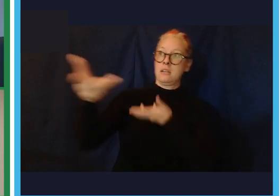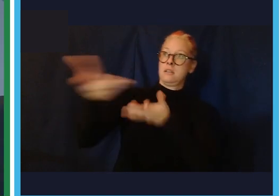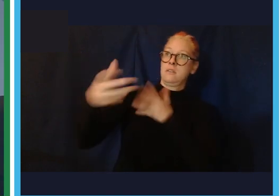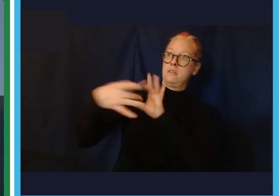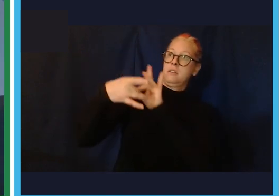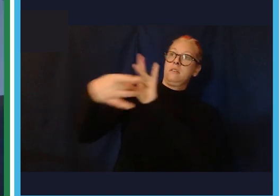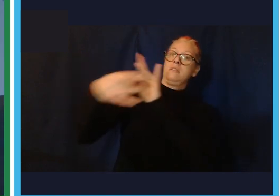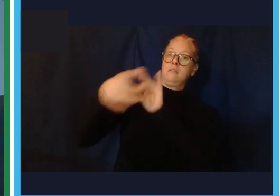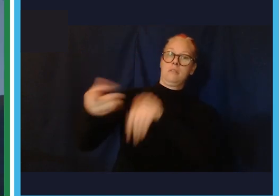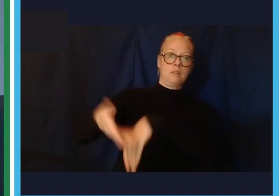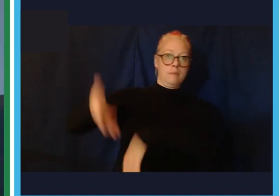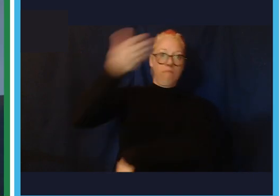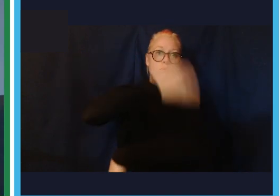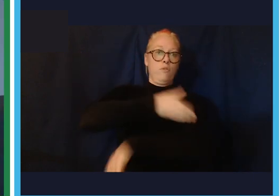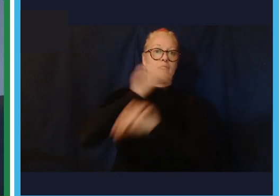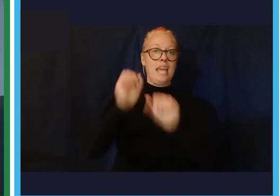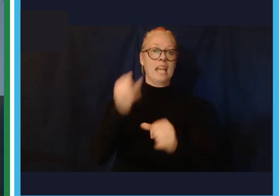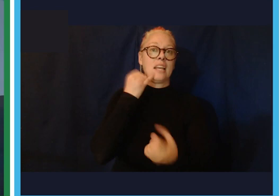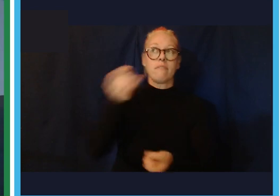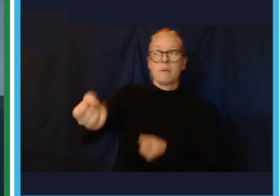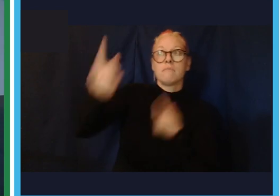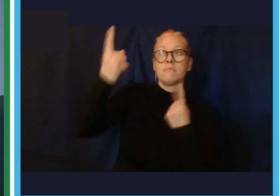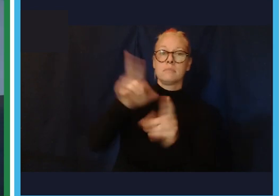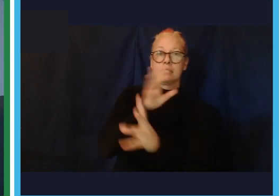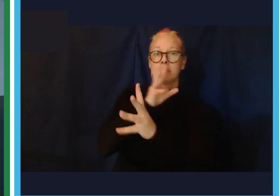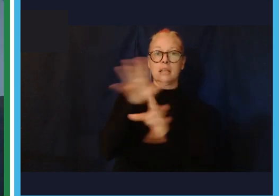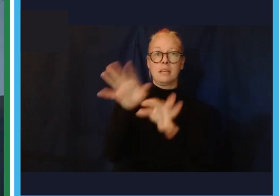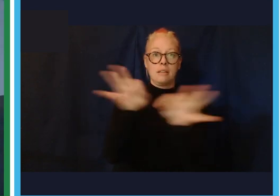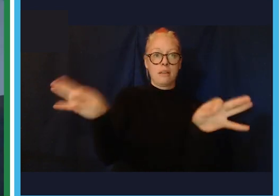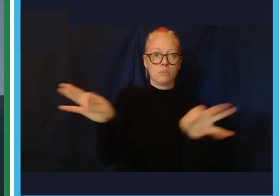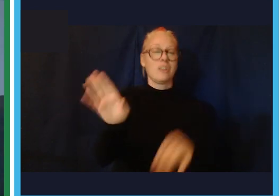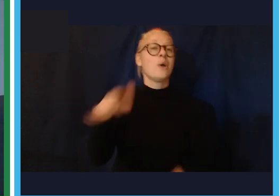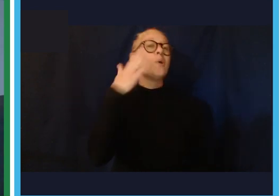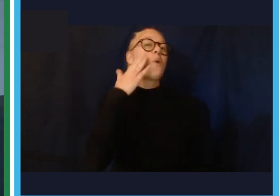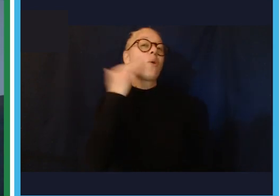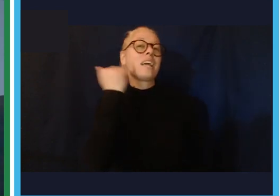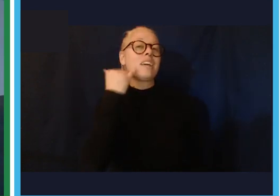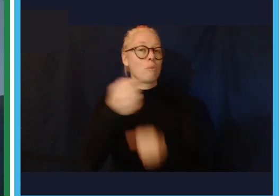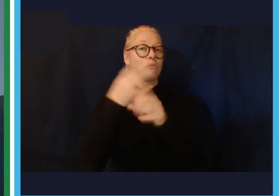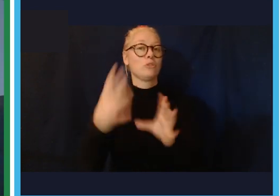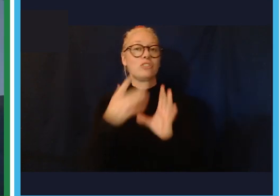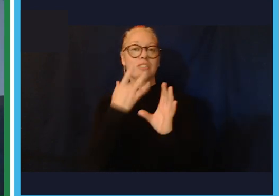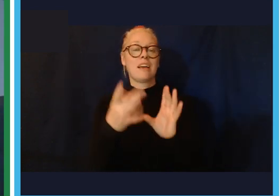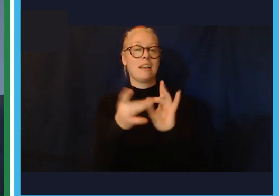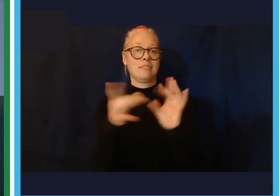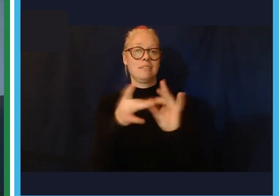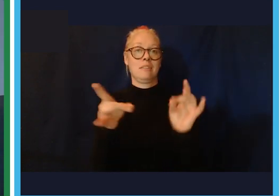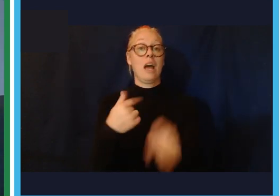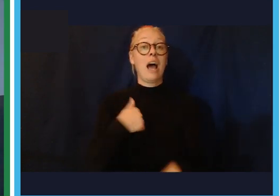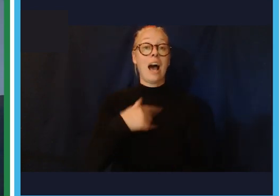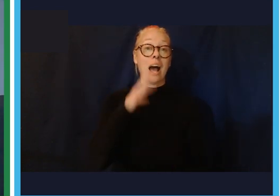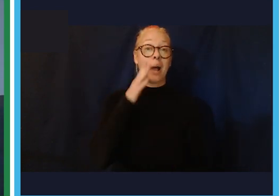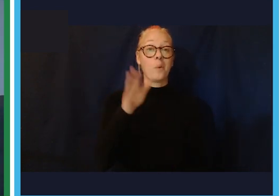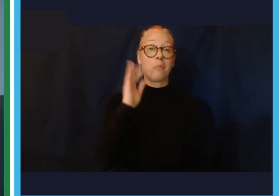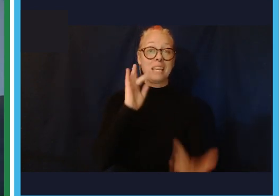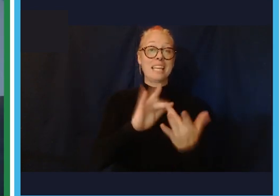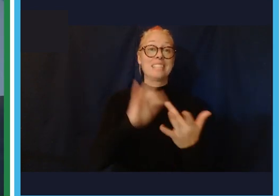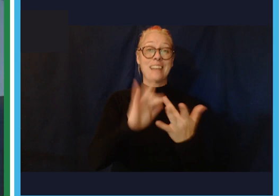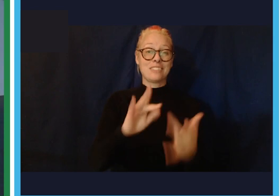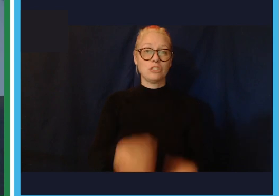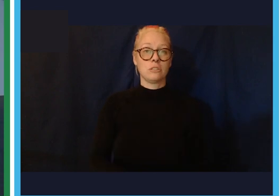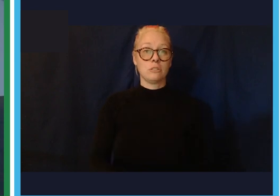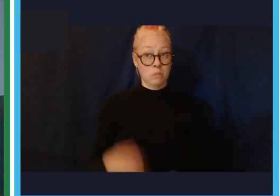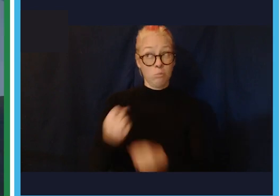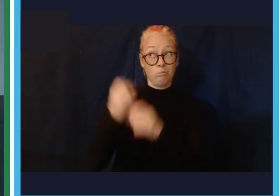but people in general say that all the time as well. Is this like from an interview sort of perspective, if you're going in